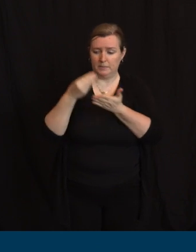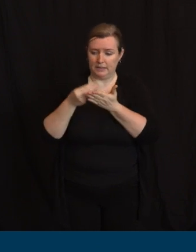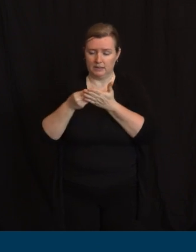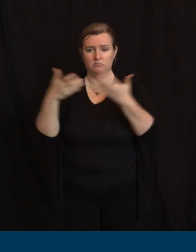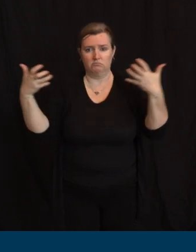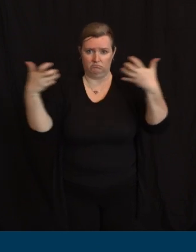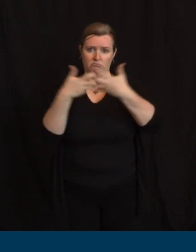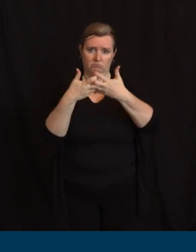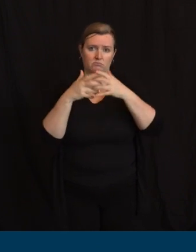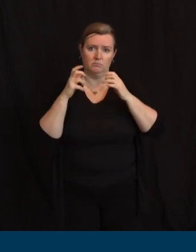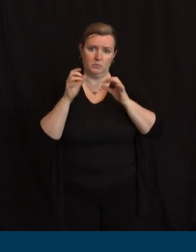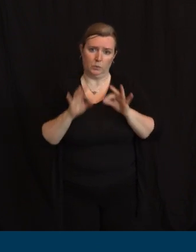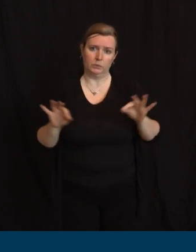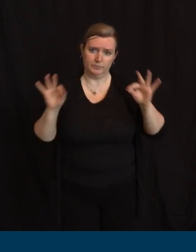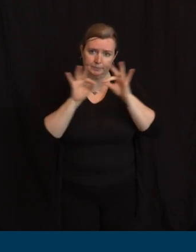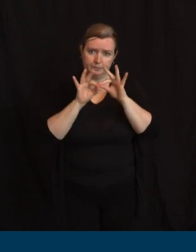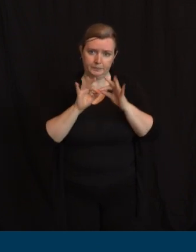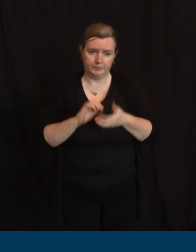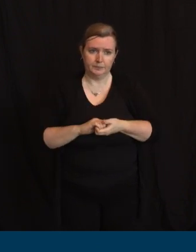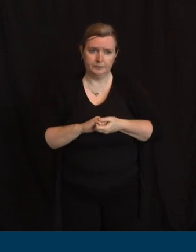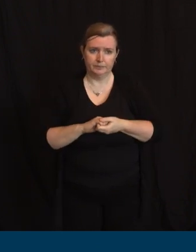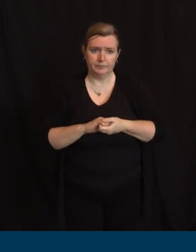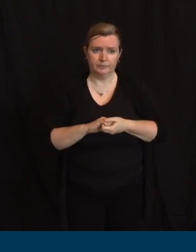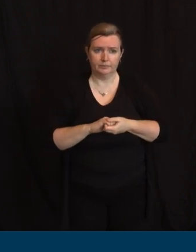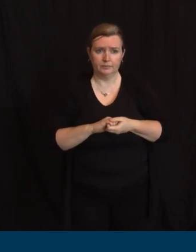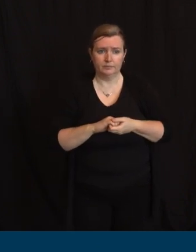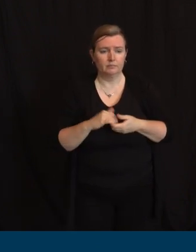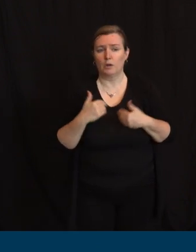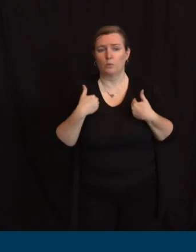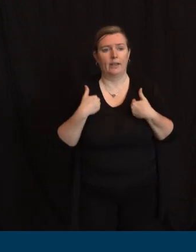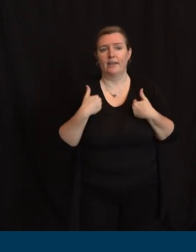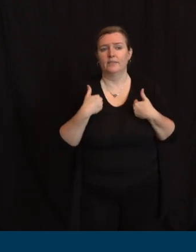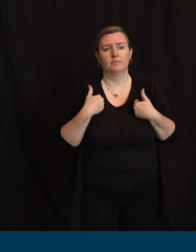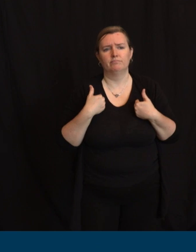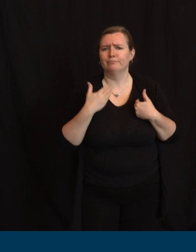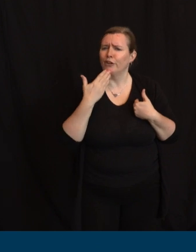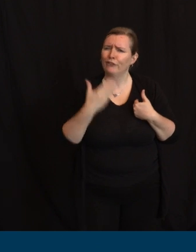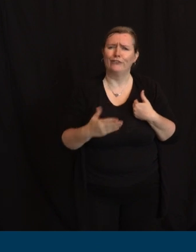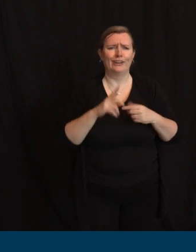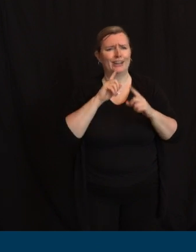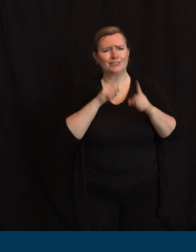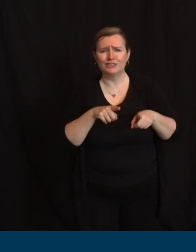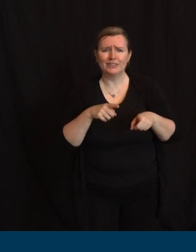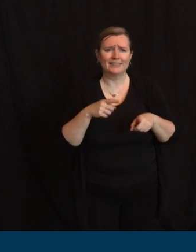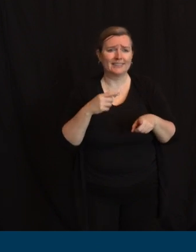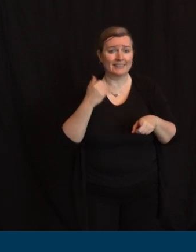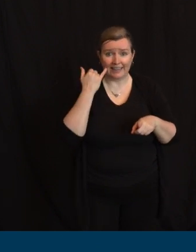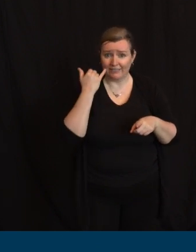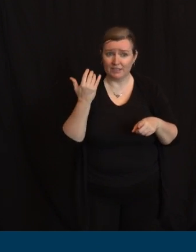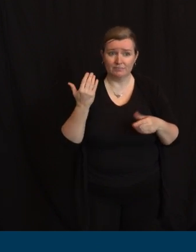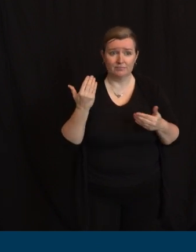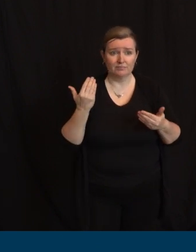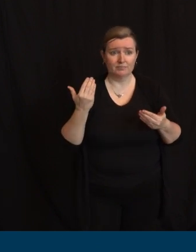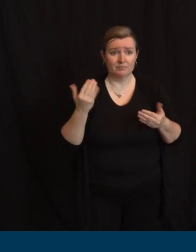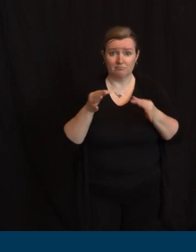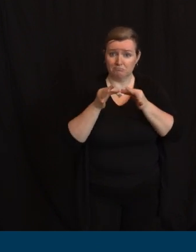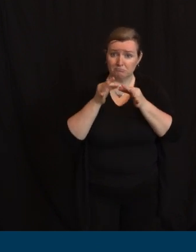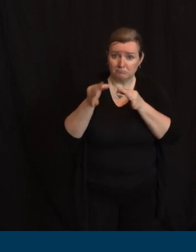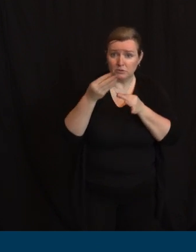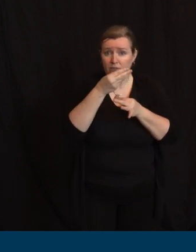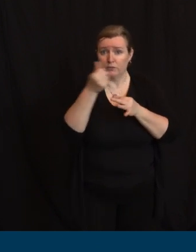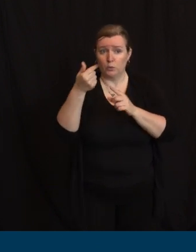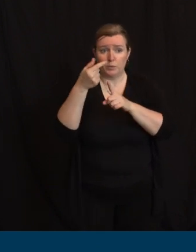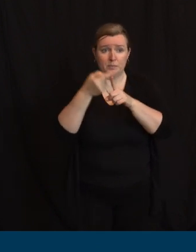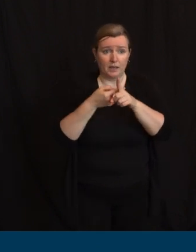crisp answer as to whether or not adding several months to this has heightened that concern or not. My gut tells me more time